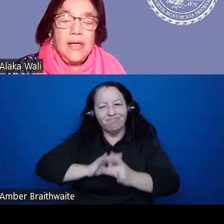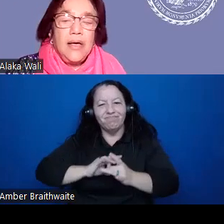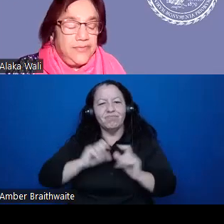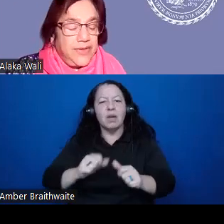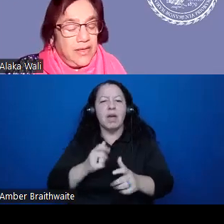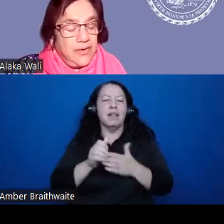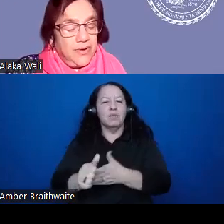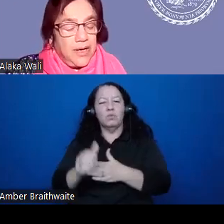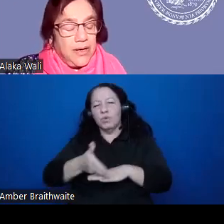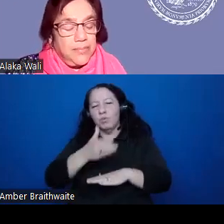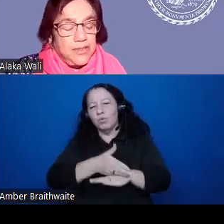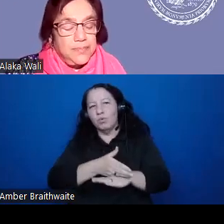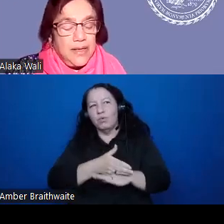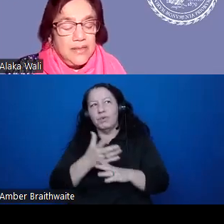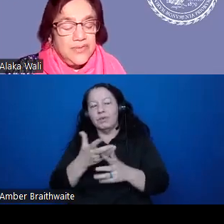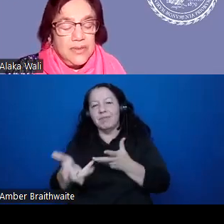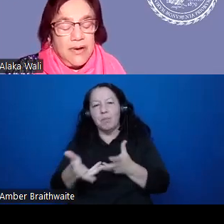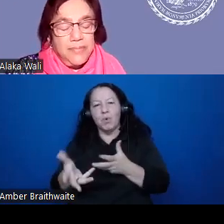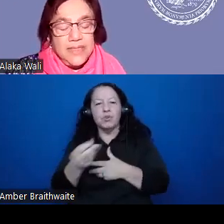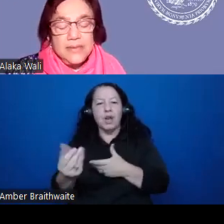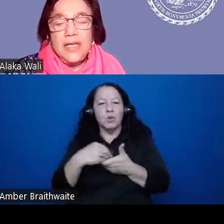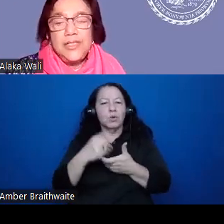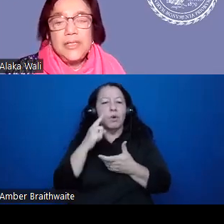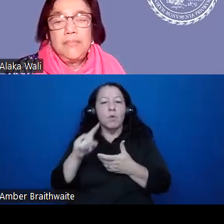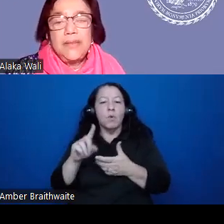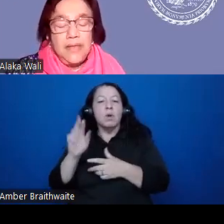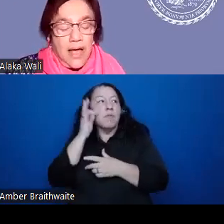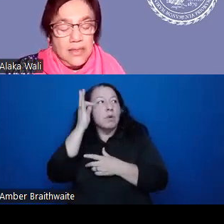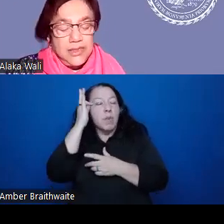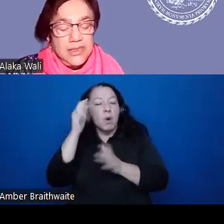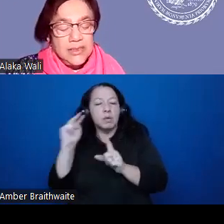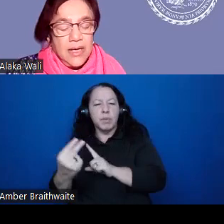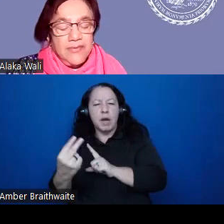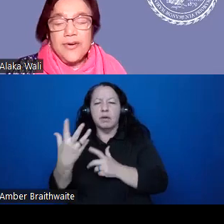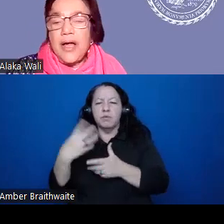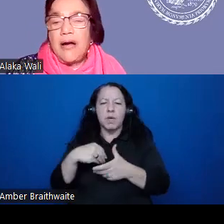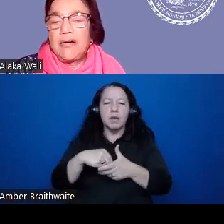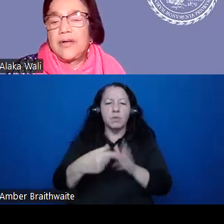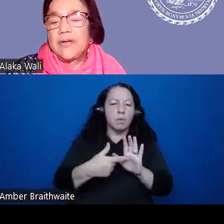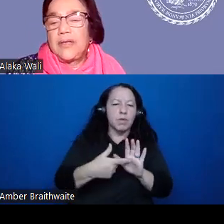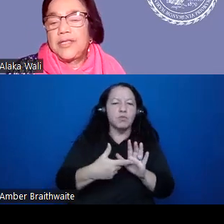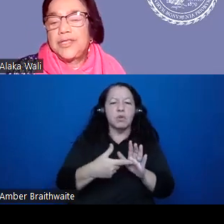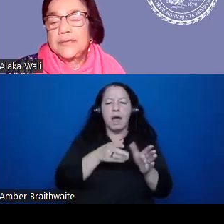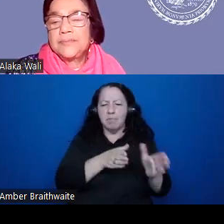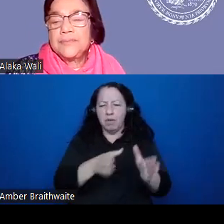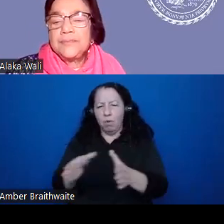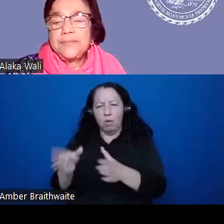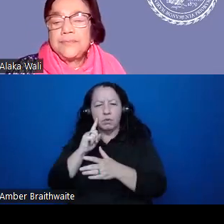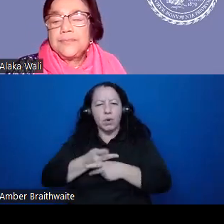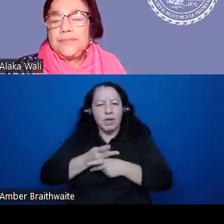inclusion of Native American perspectives in representation and methodologies for care of their